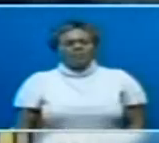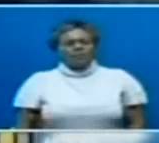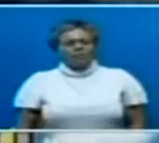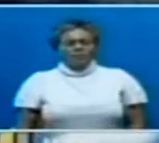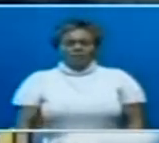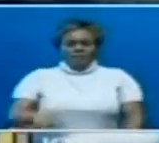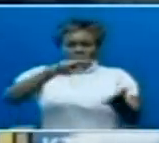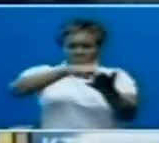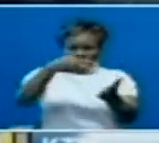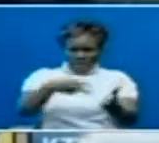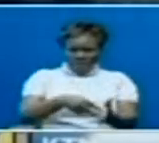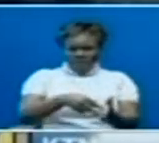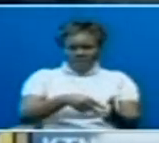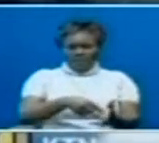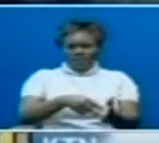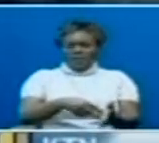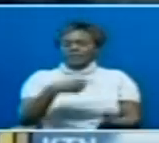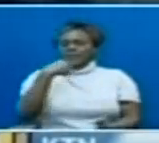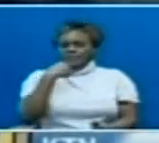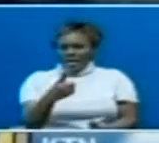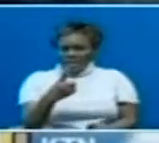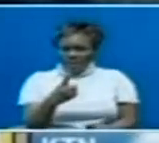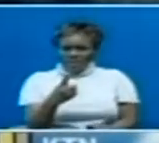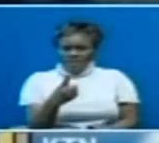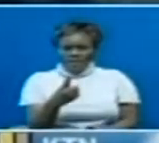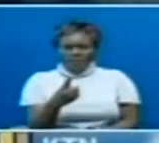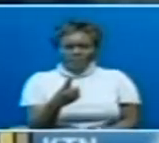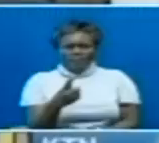And therefore, it goes without saying that